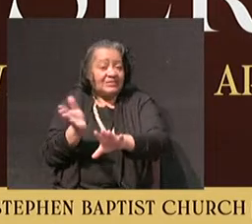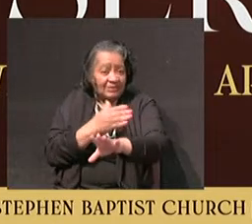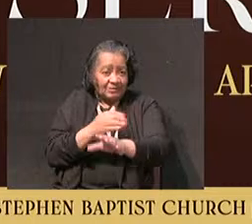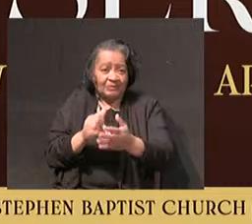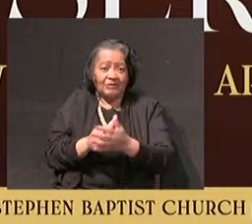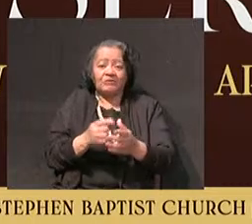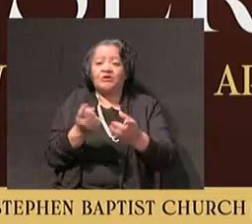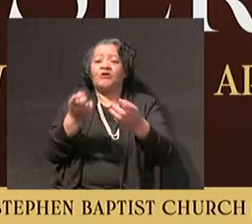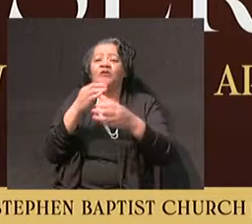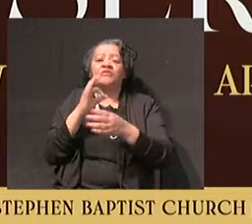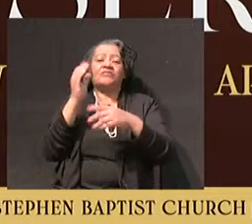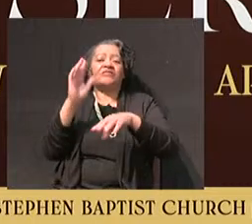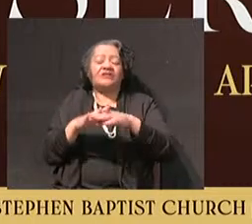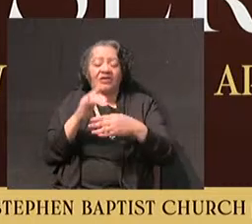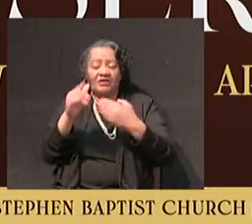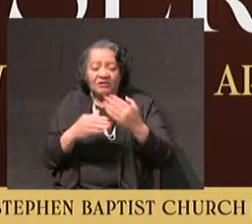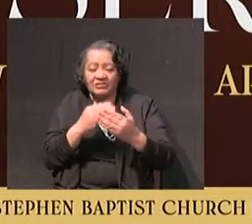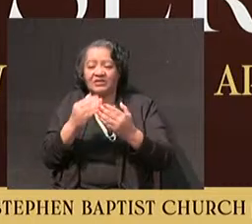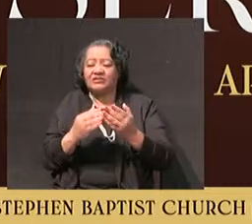Then, coming up on